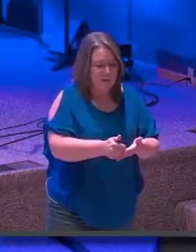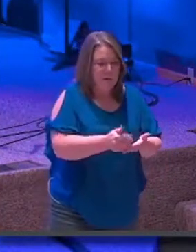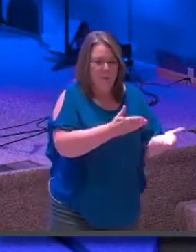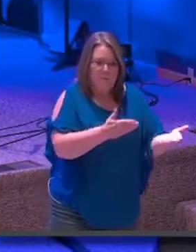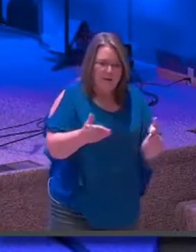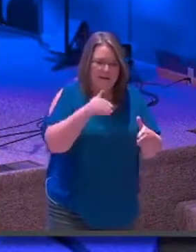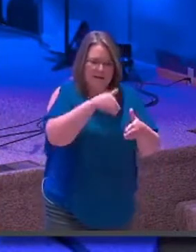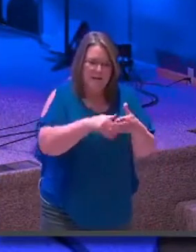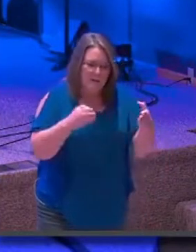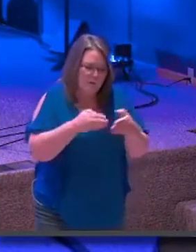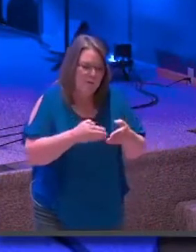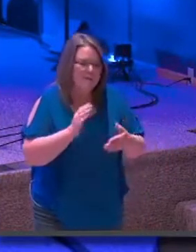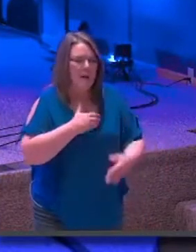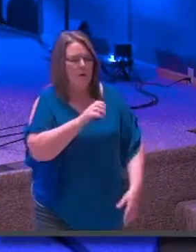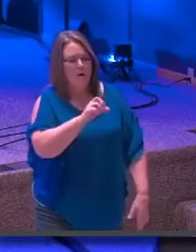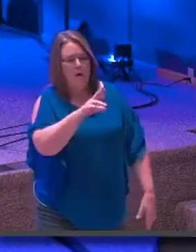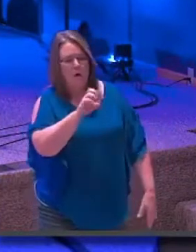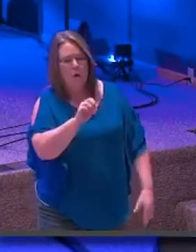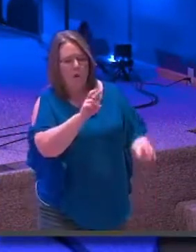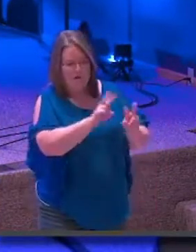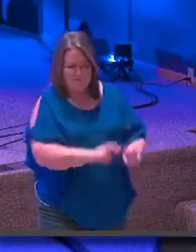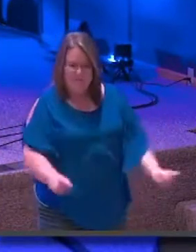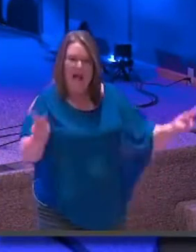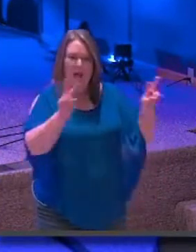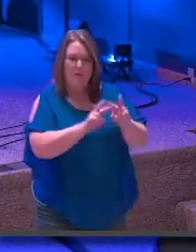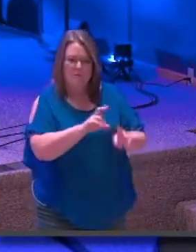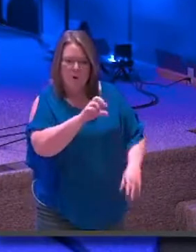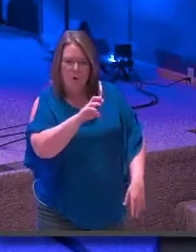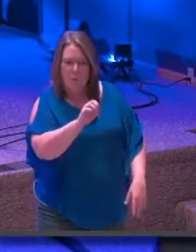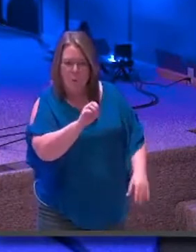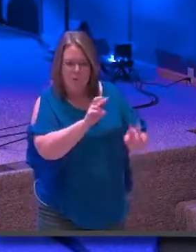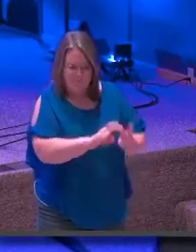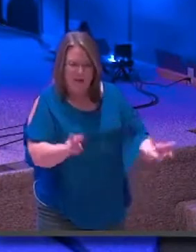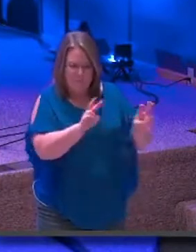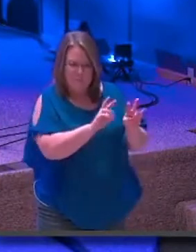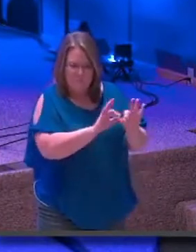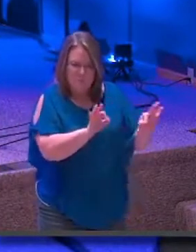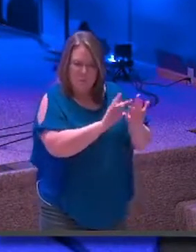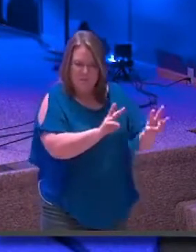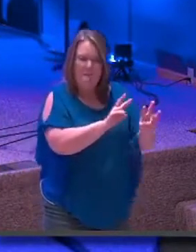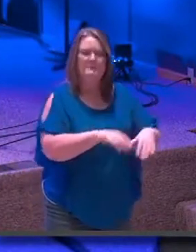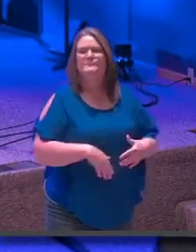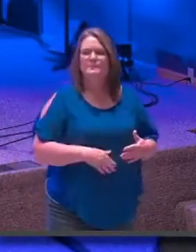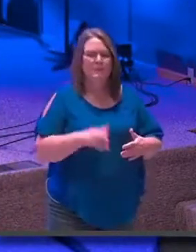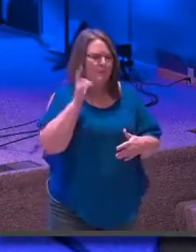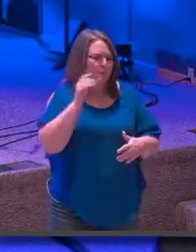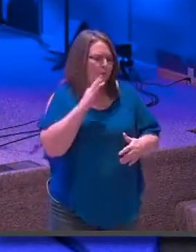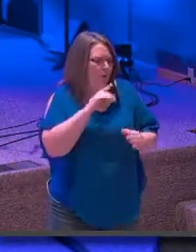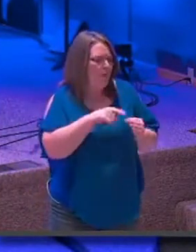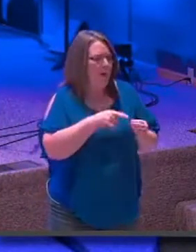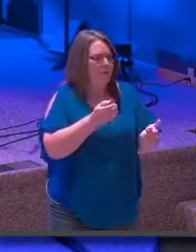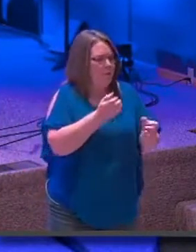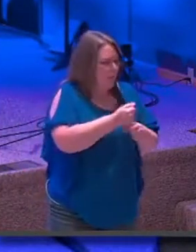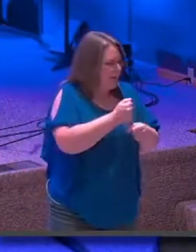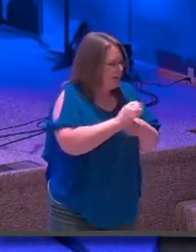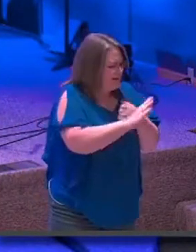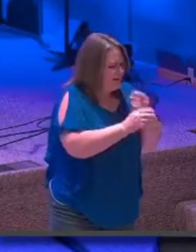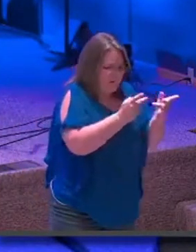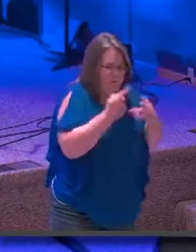our core values. And so, you know, you've heard me talk about things like making this a safe place for